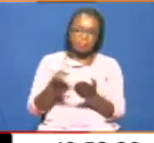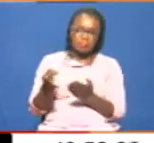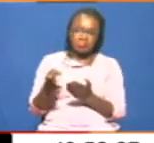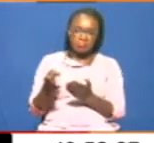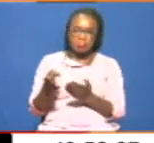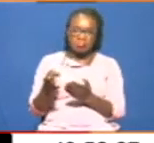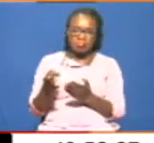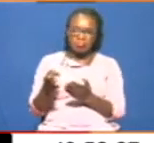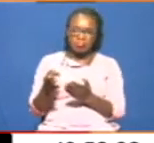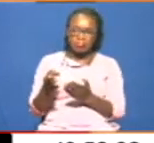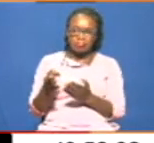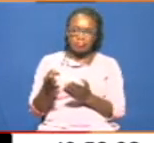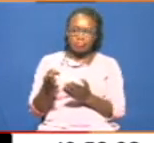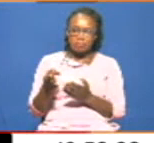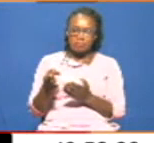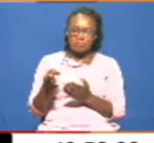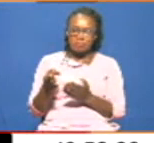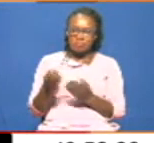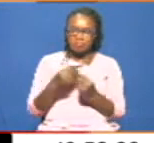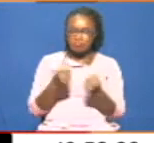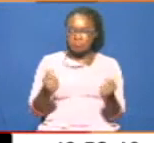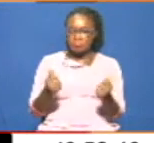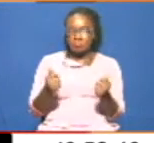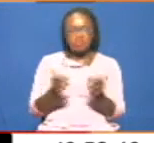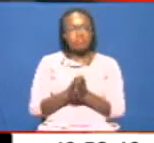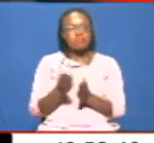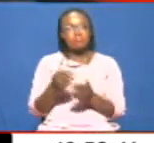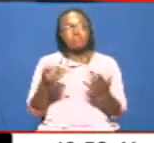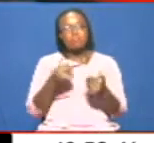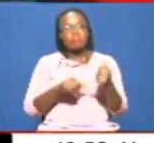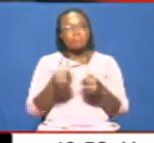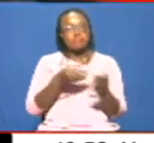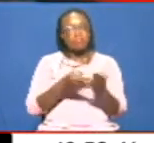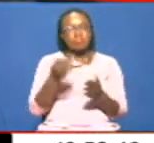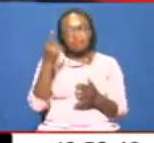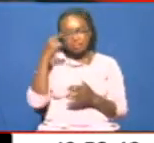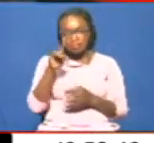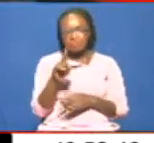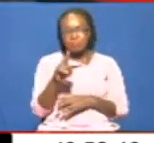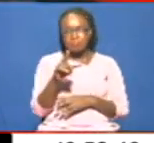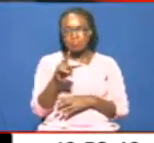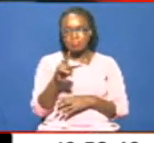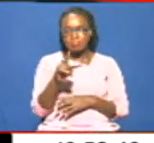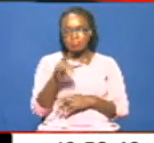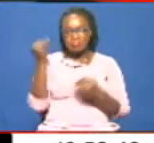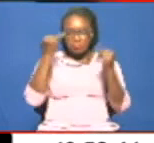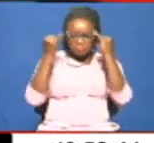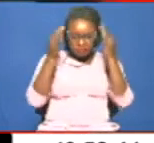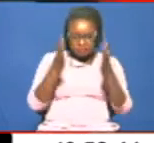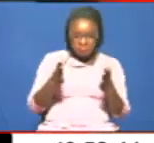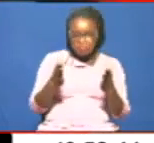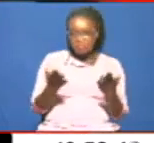is the way to go. How about now financing for the innovators or the industry